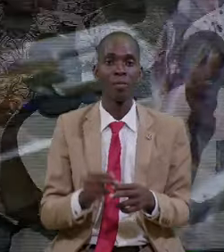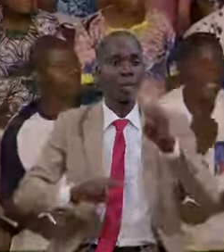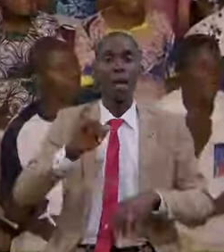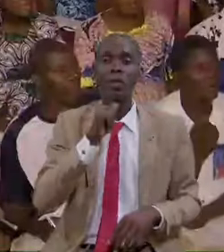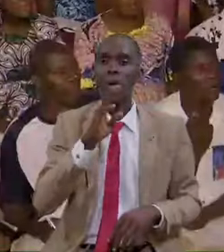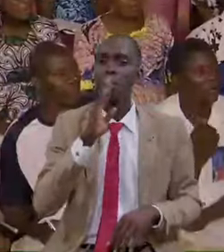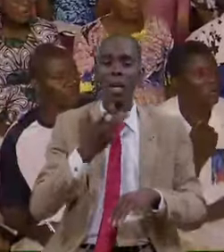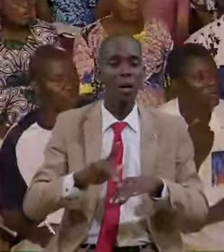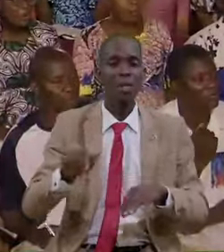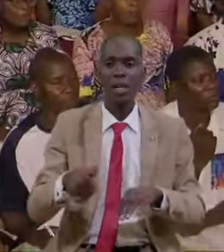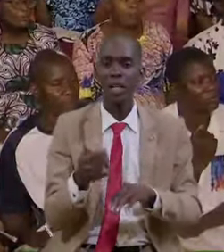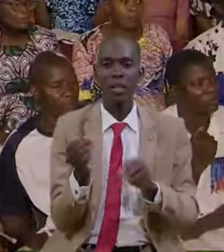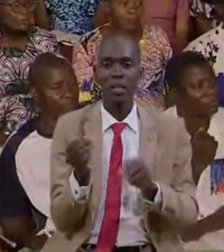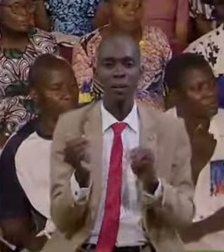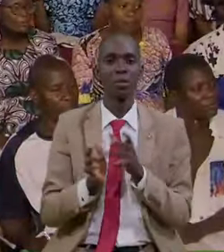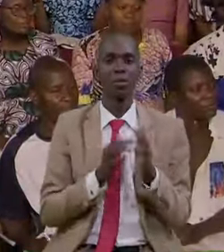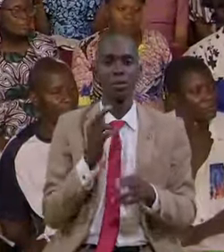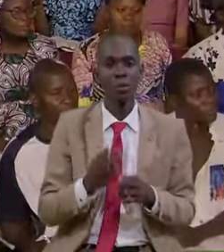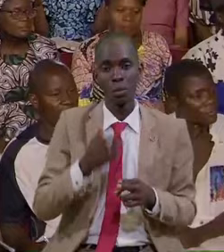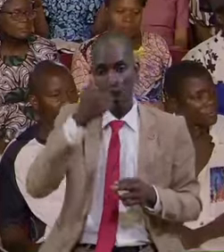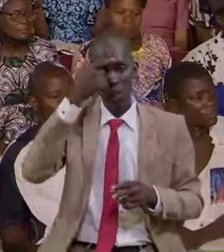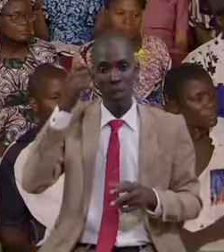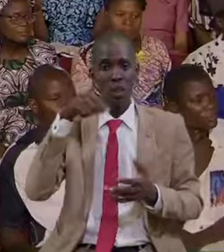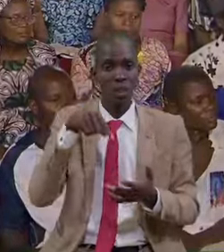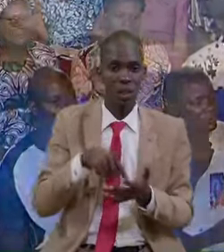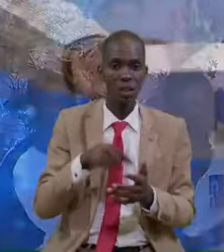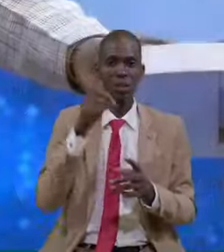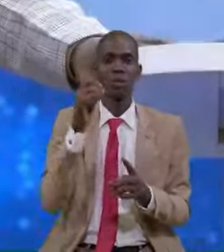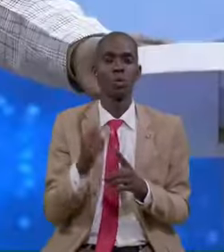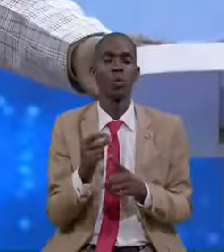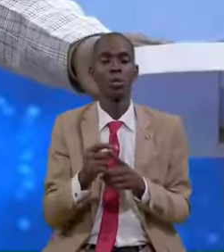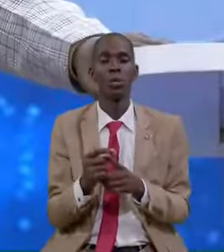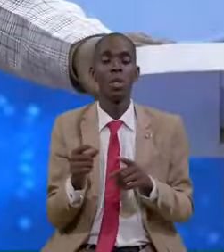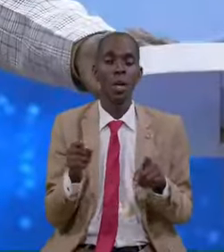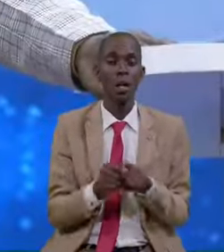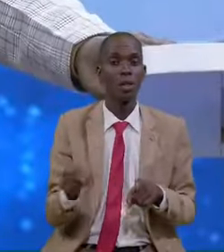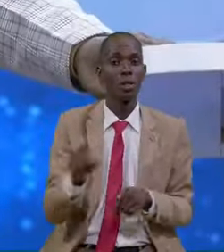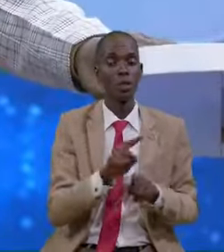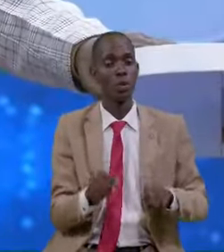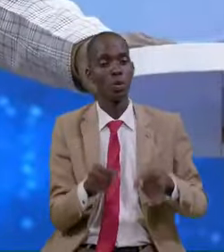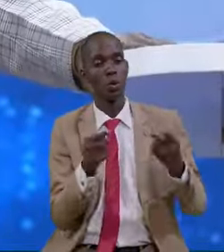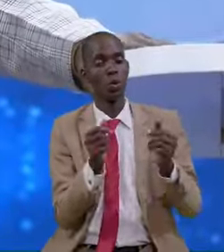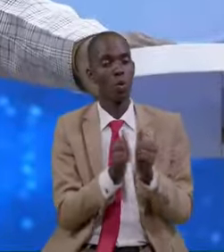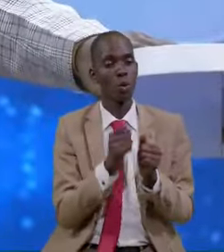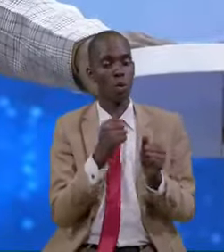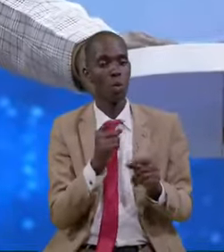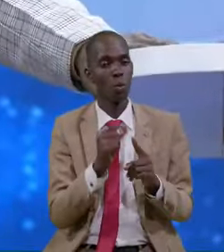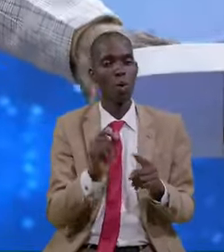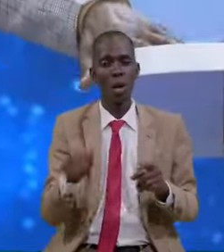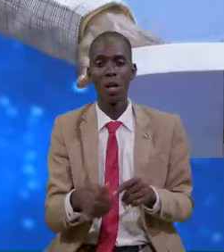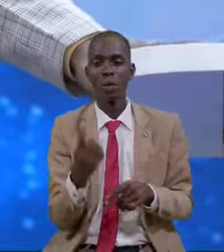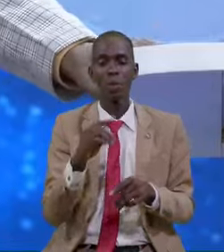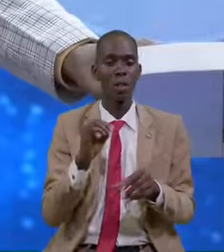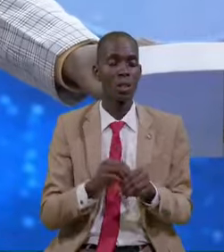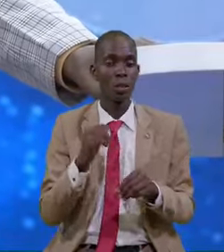anymore, because this word, as you go with the word anywhere in the world,